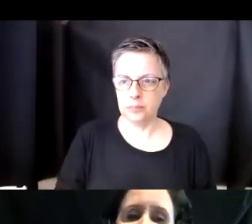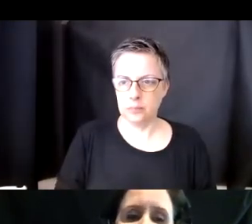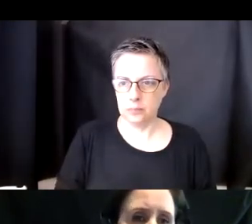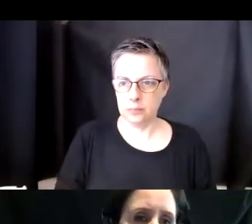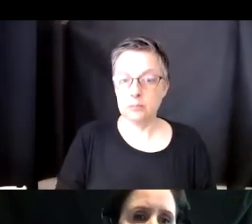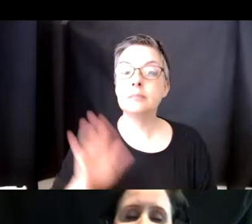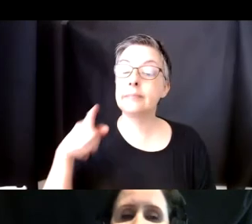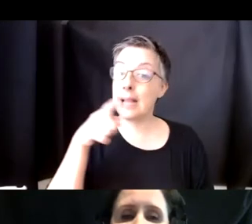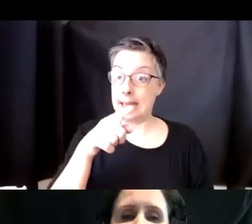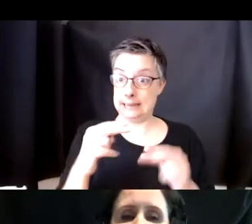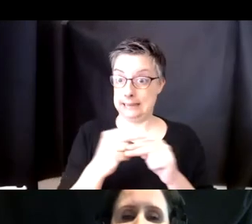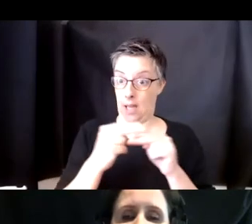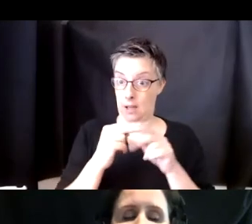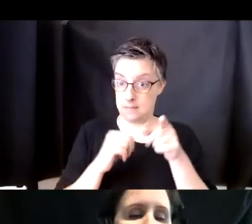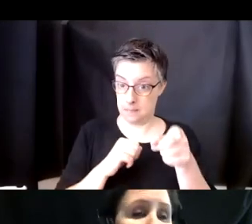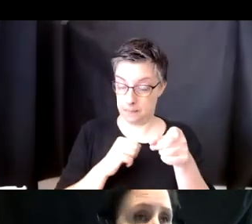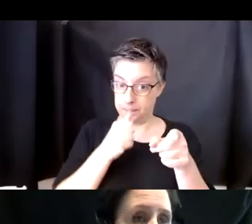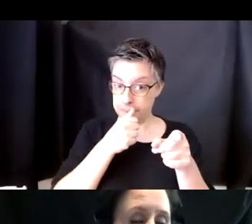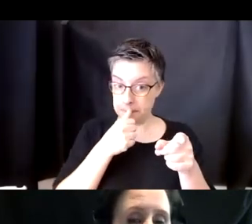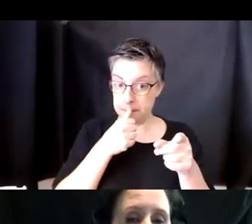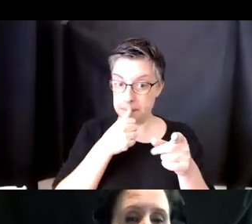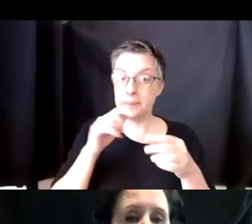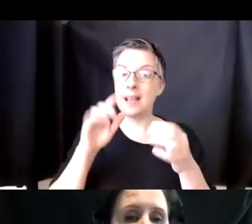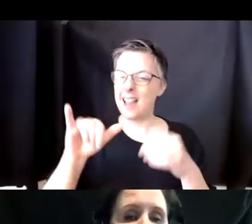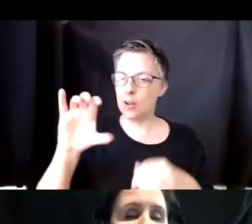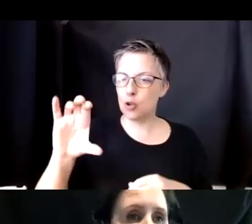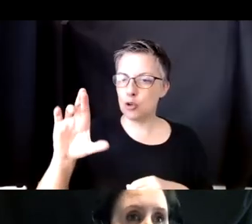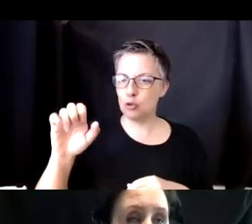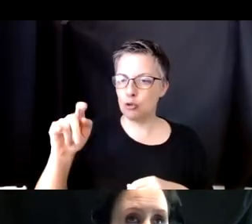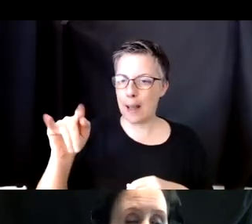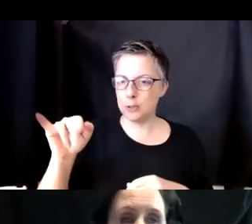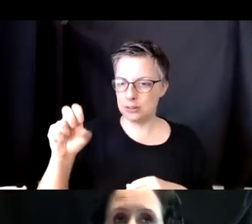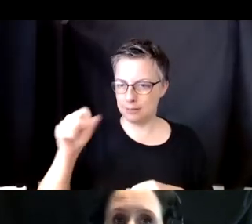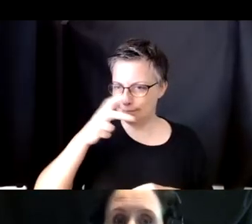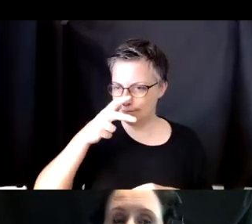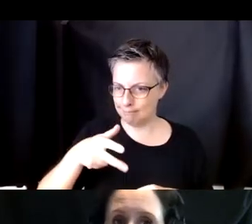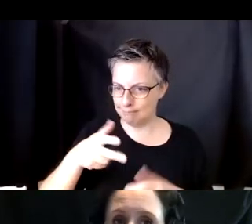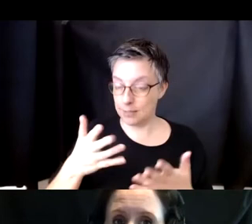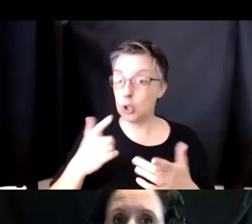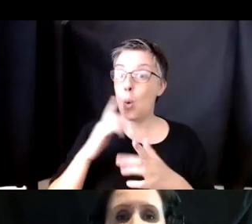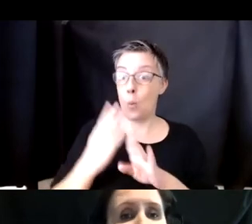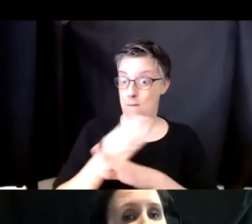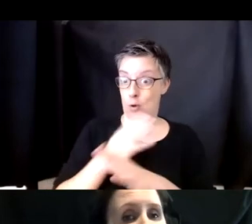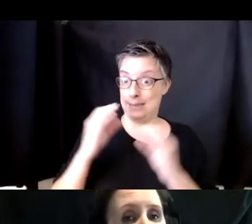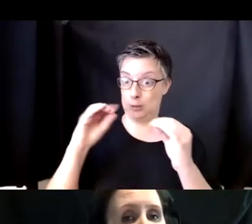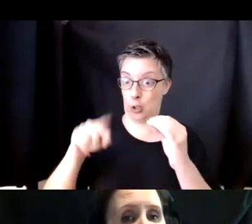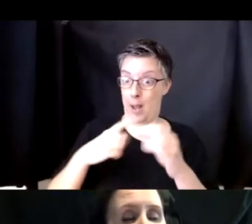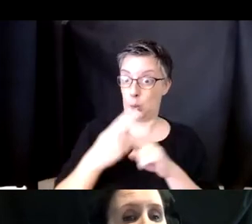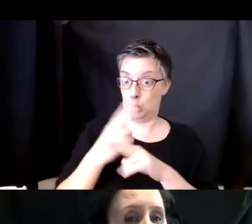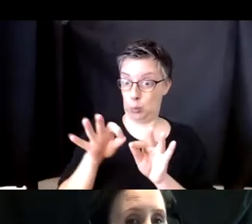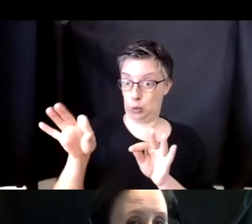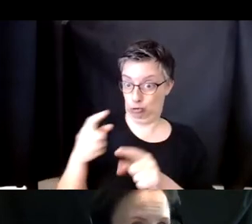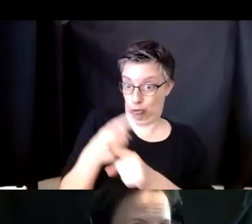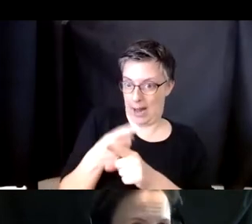So this slide is about Craption. So before I teach you about how to use caption, I want to explain